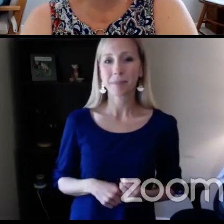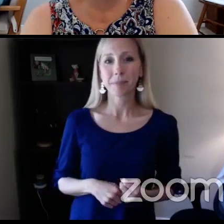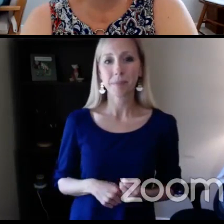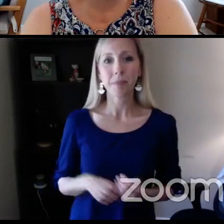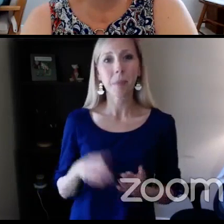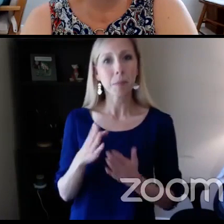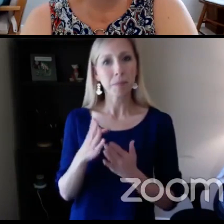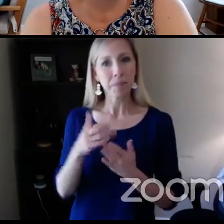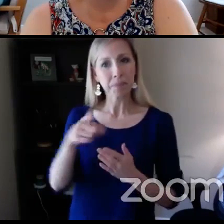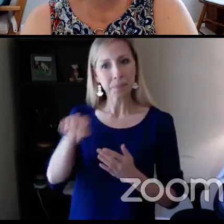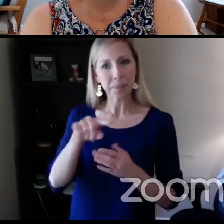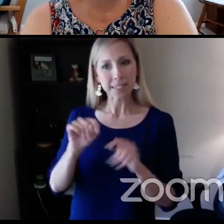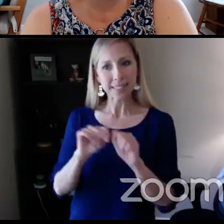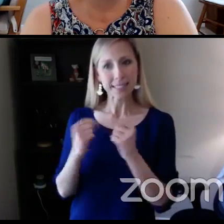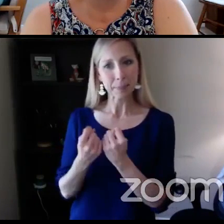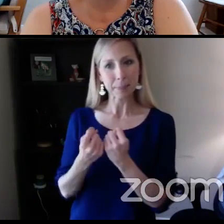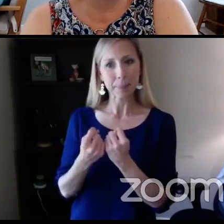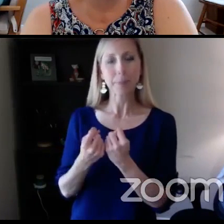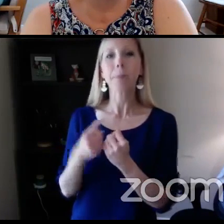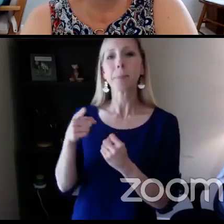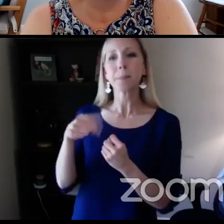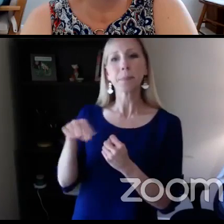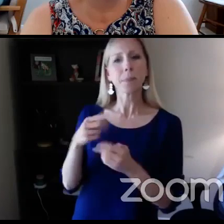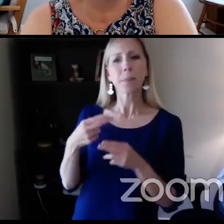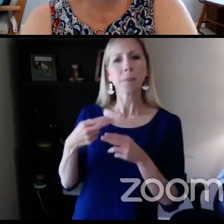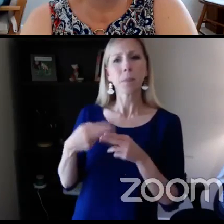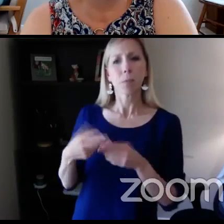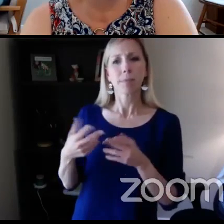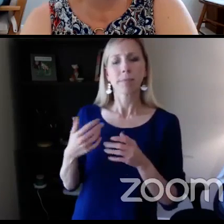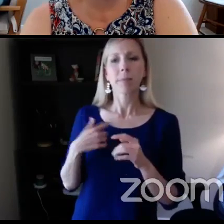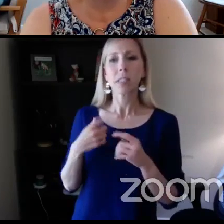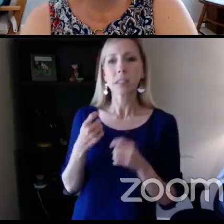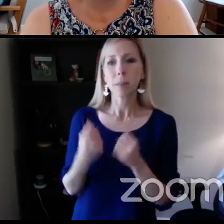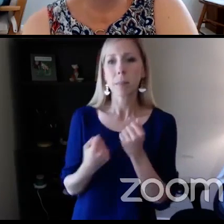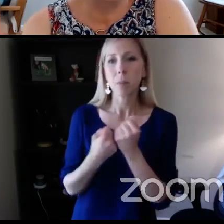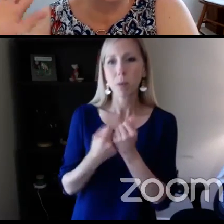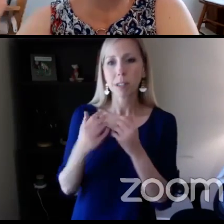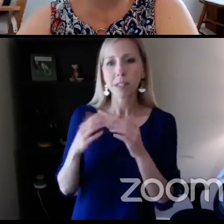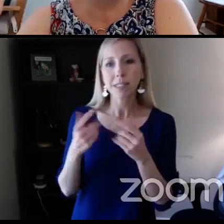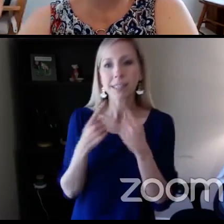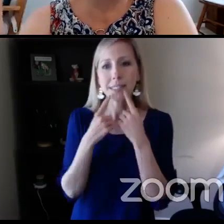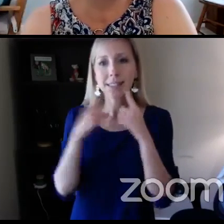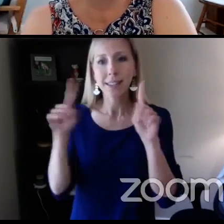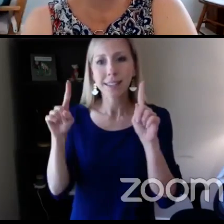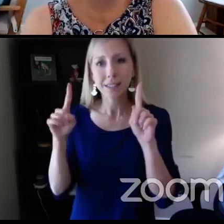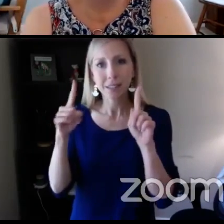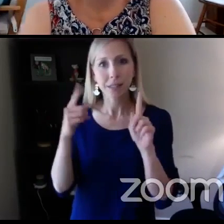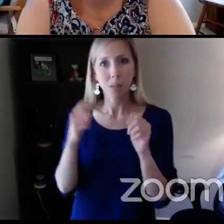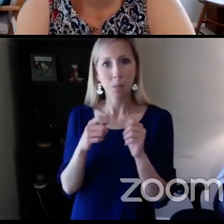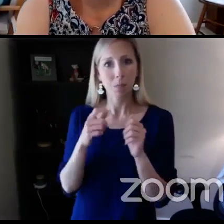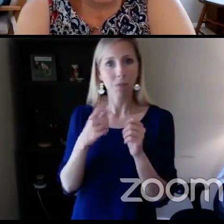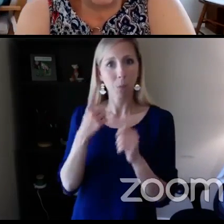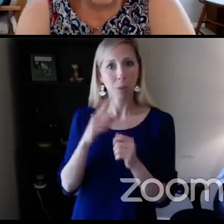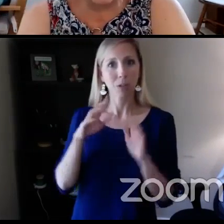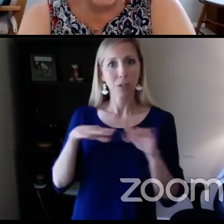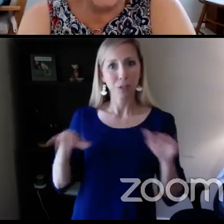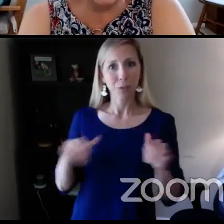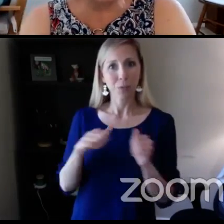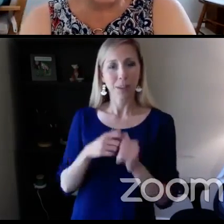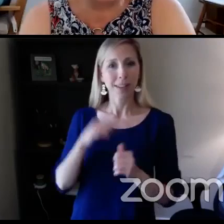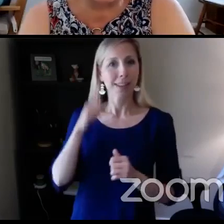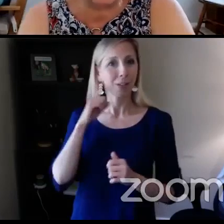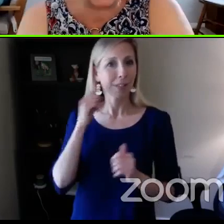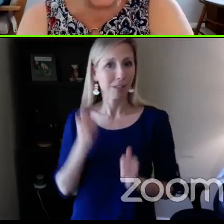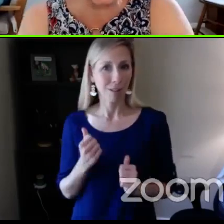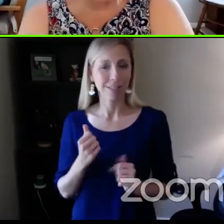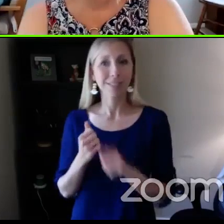team with Supporting Success for Children with Hearing Loss, Dr. Karen Anderson. Hi, Dr. Anderson.